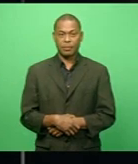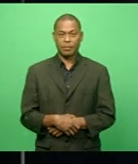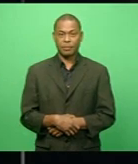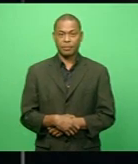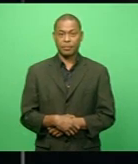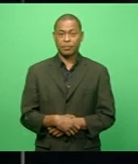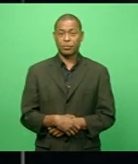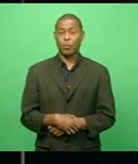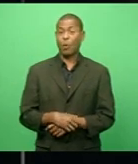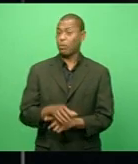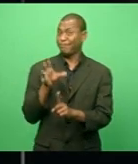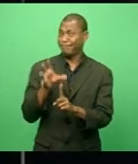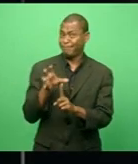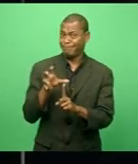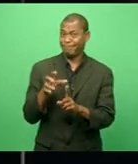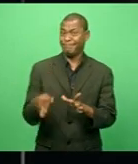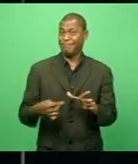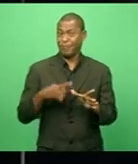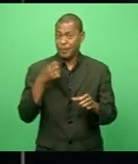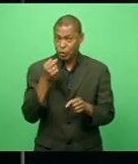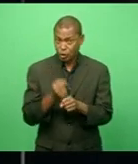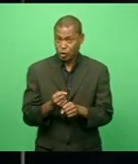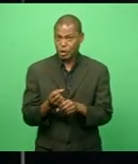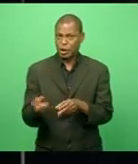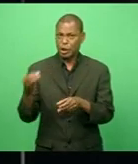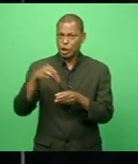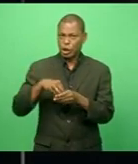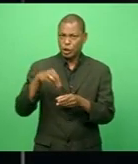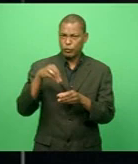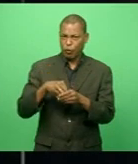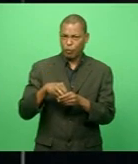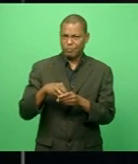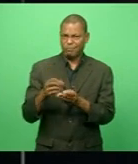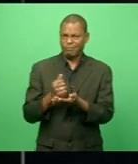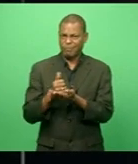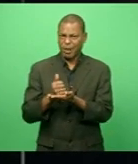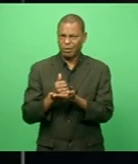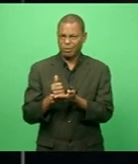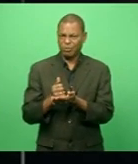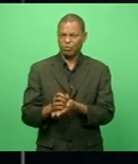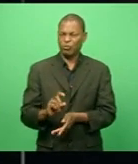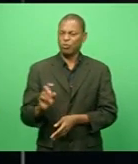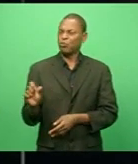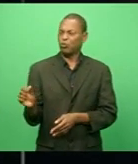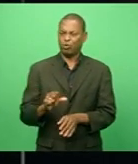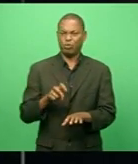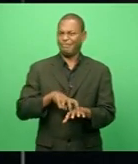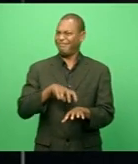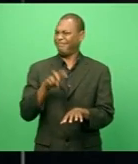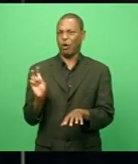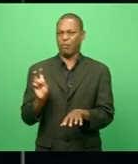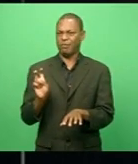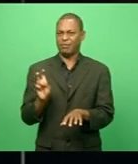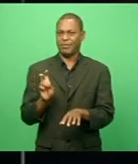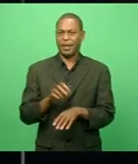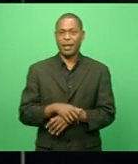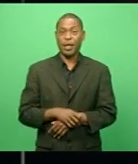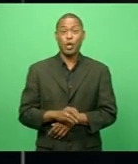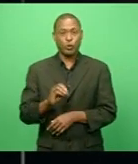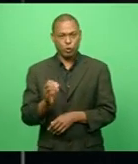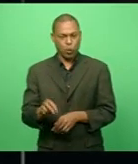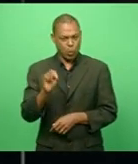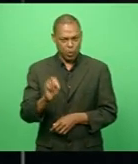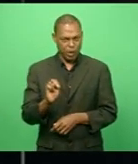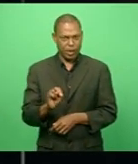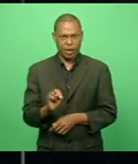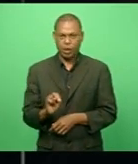Kurindrani accused Syed Kayum of being involved in a terrorist act and said he should step out of cabinet. He says the same yardstick needs to be applied